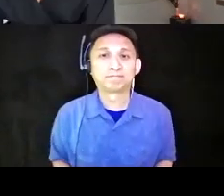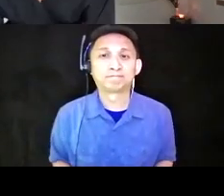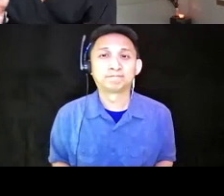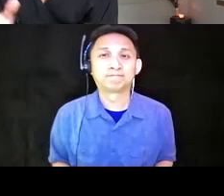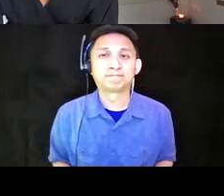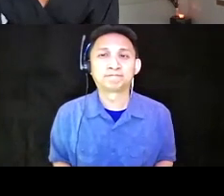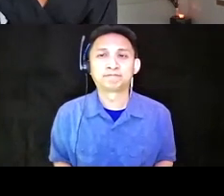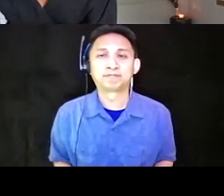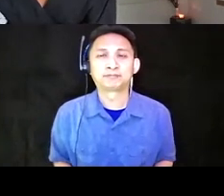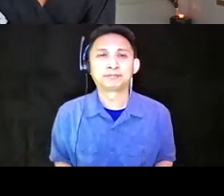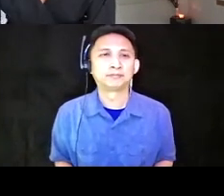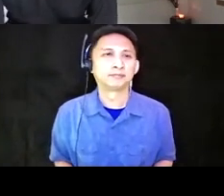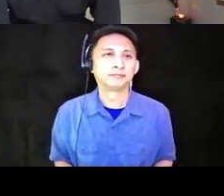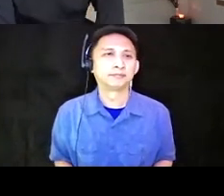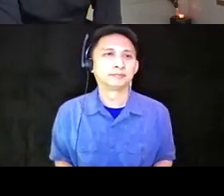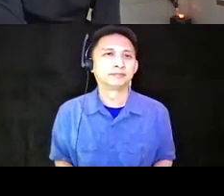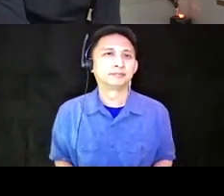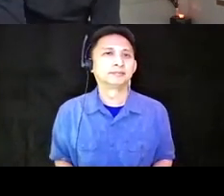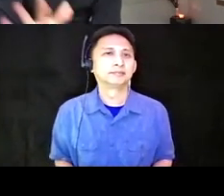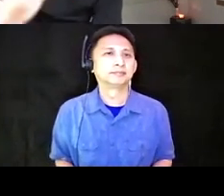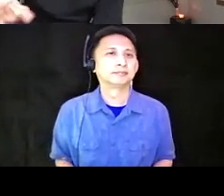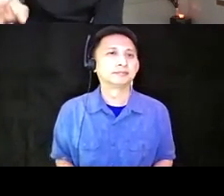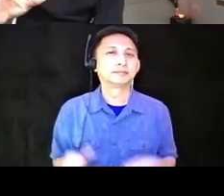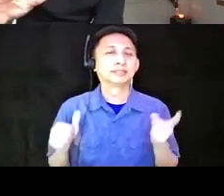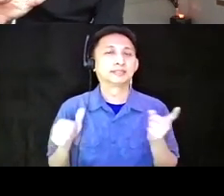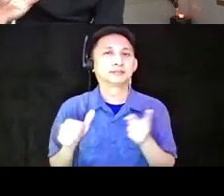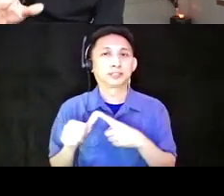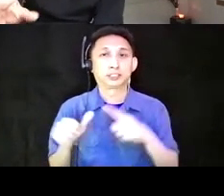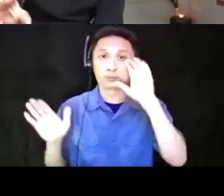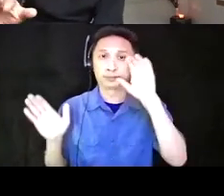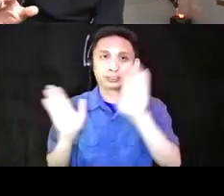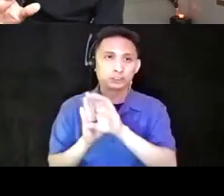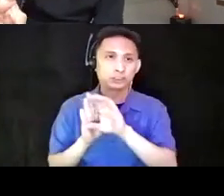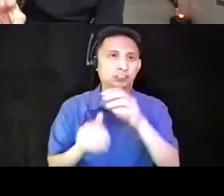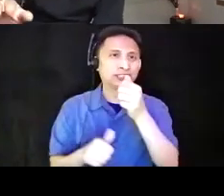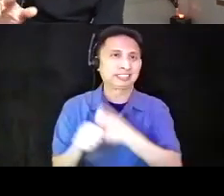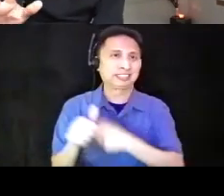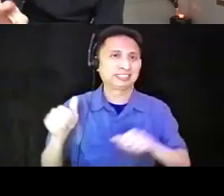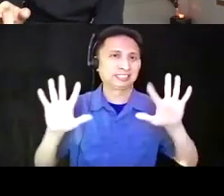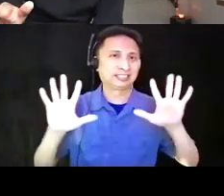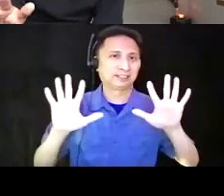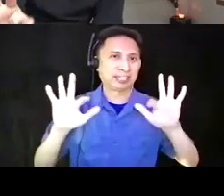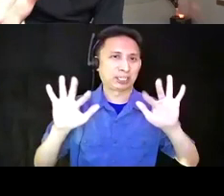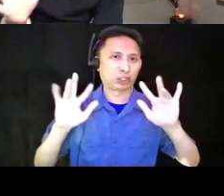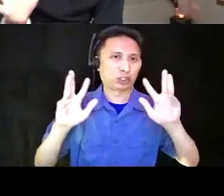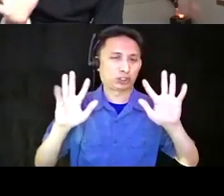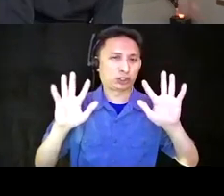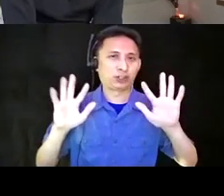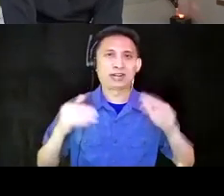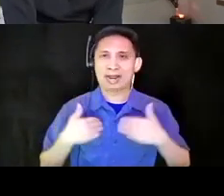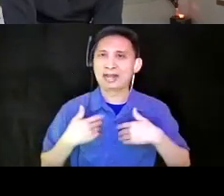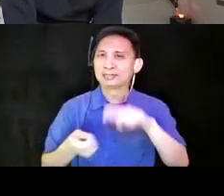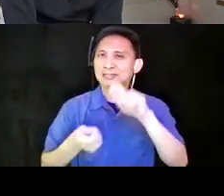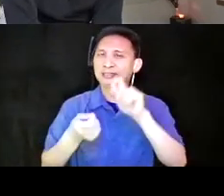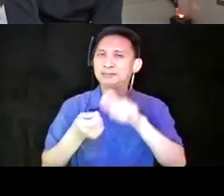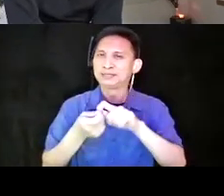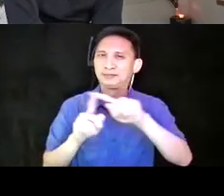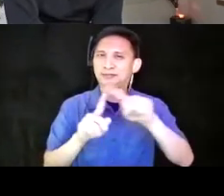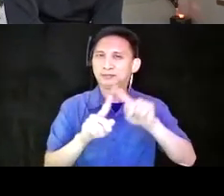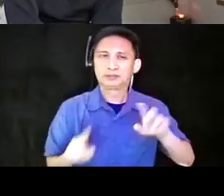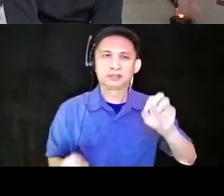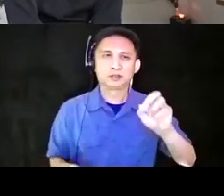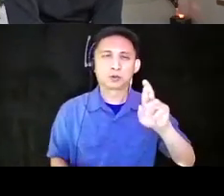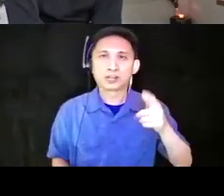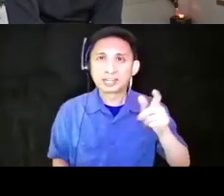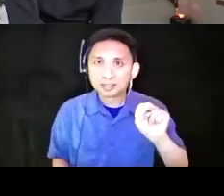So here in the first diagram, you can see that each finger corresponds to a different organ and a